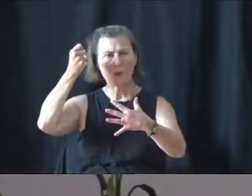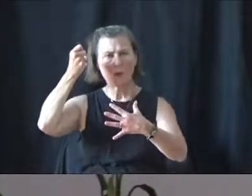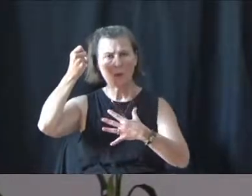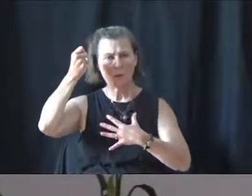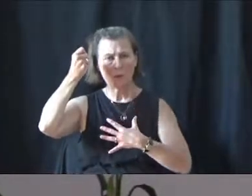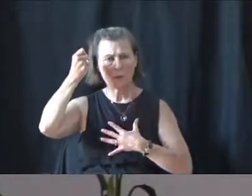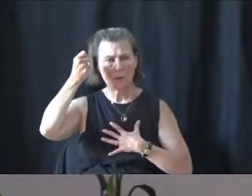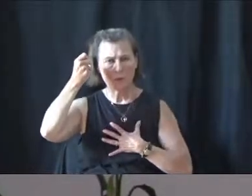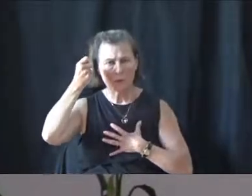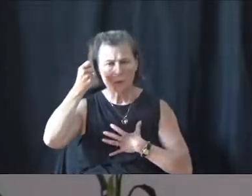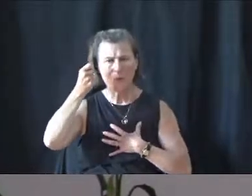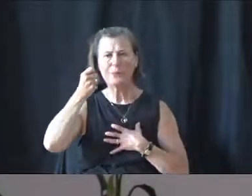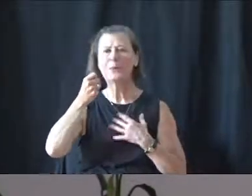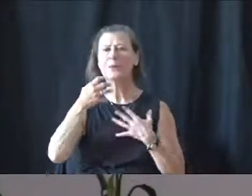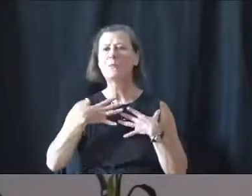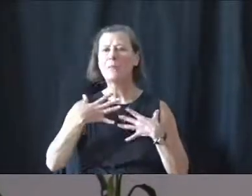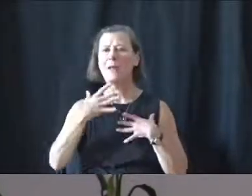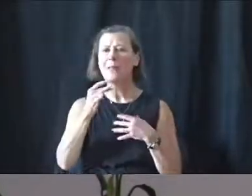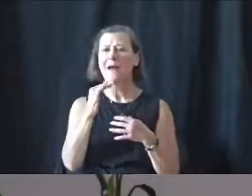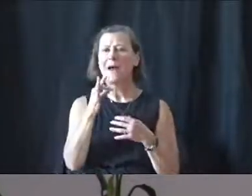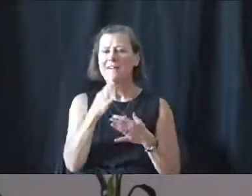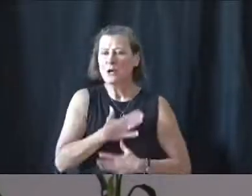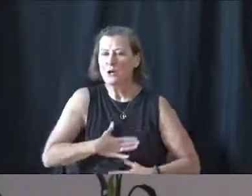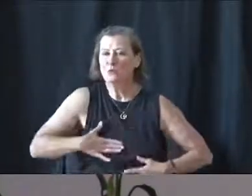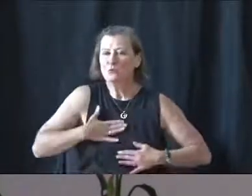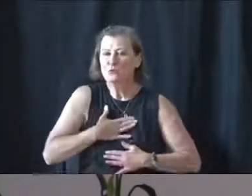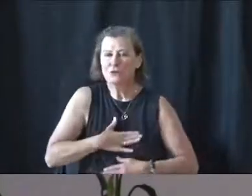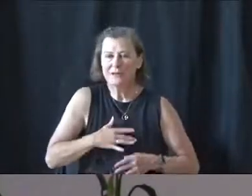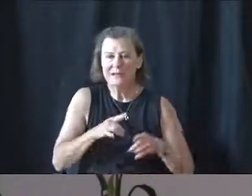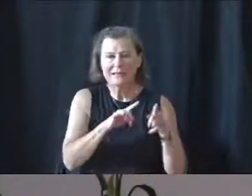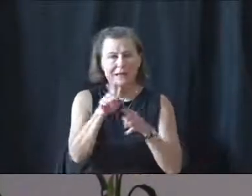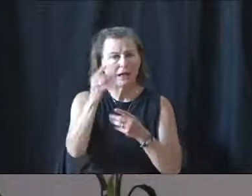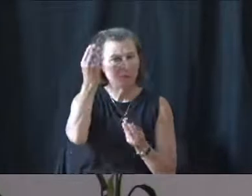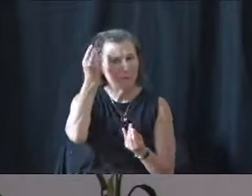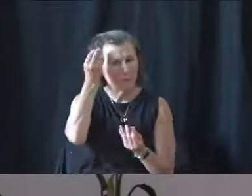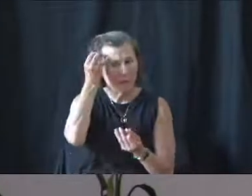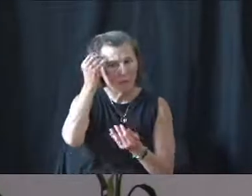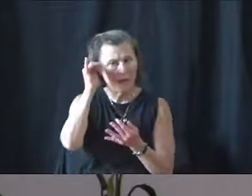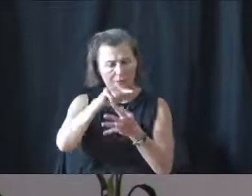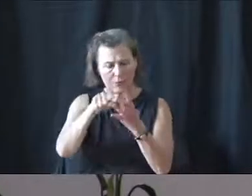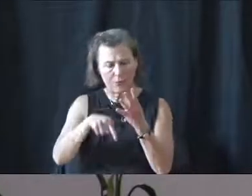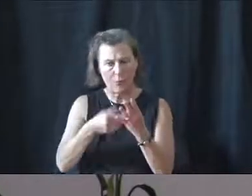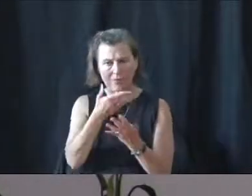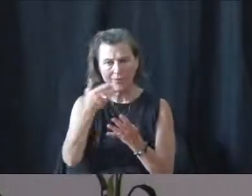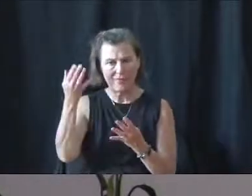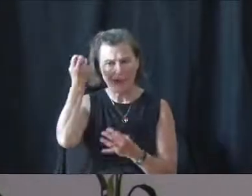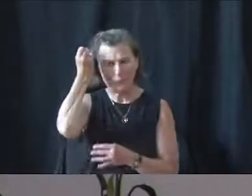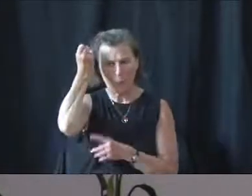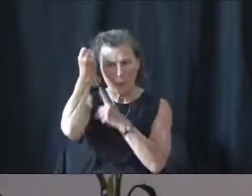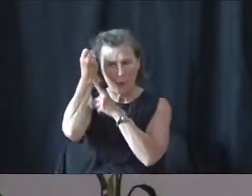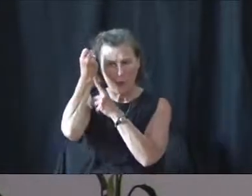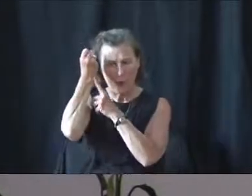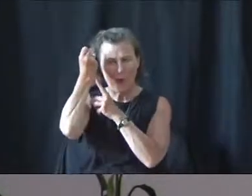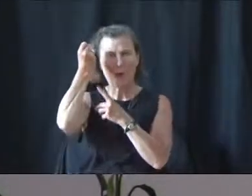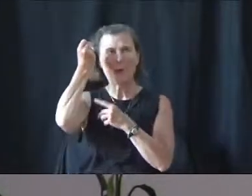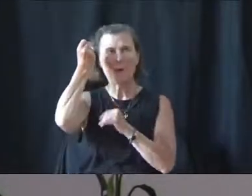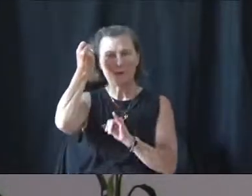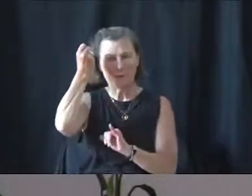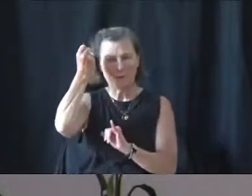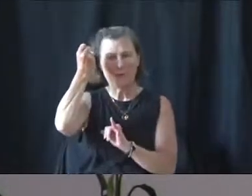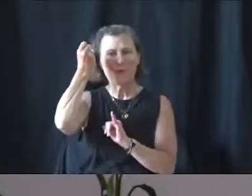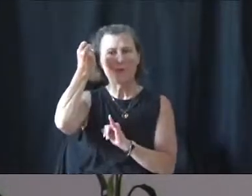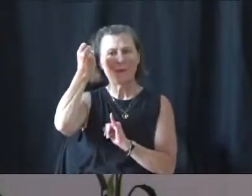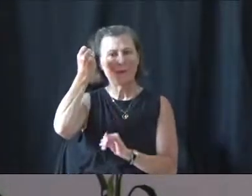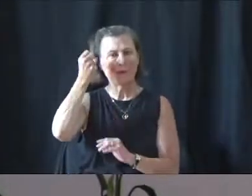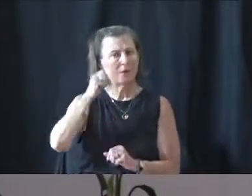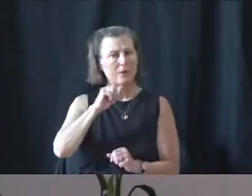of appreciation as you contemplate these things, knowing that they are not